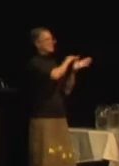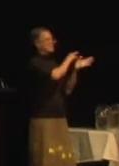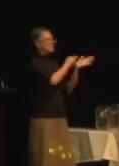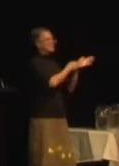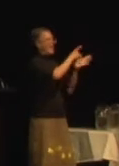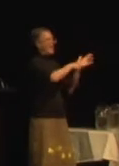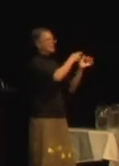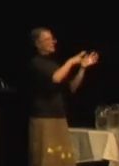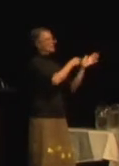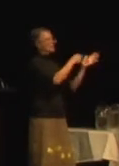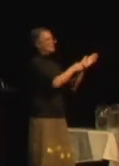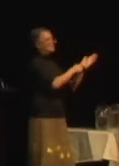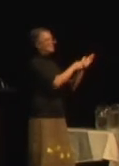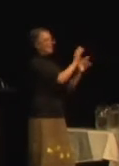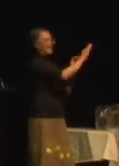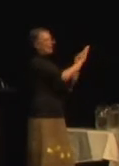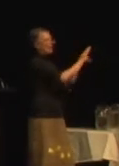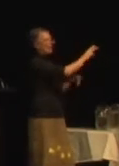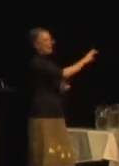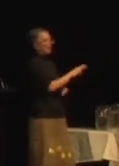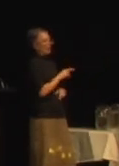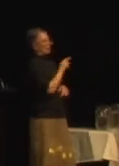Orehua Wanganui's new online collection.